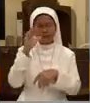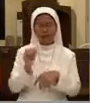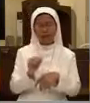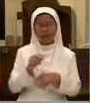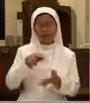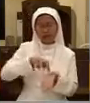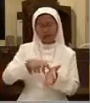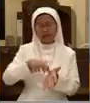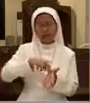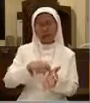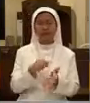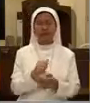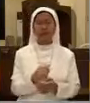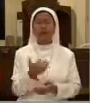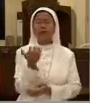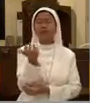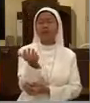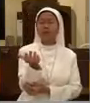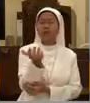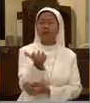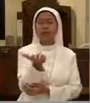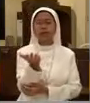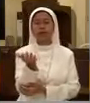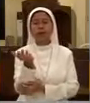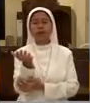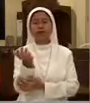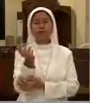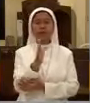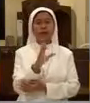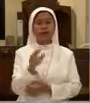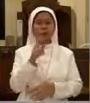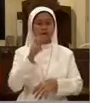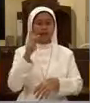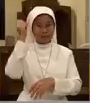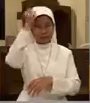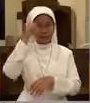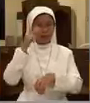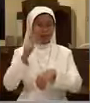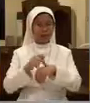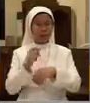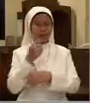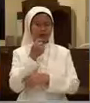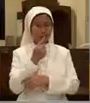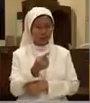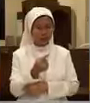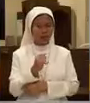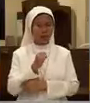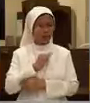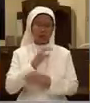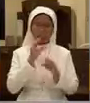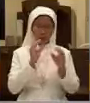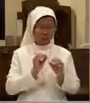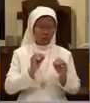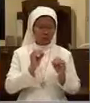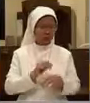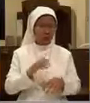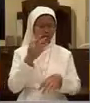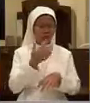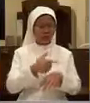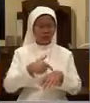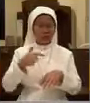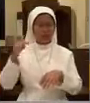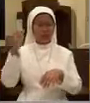did Peter say? He said, "I have neither silver nor